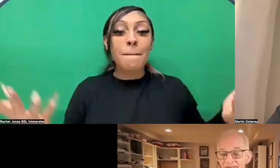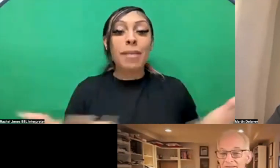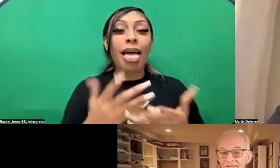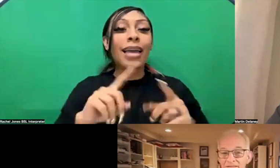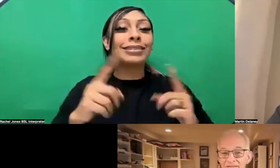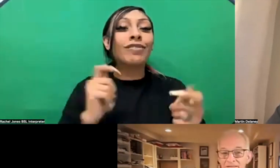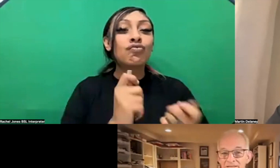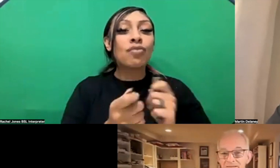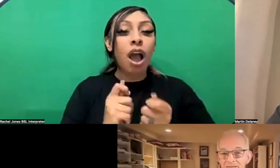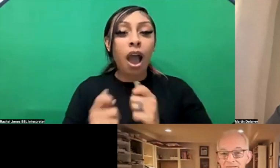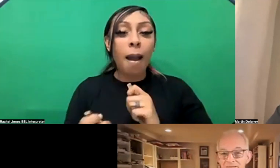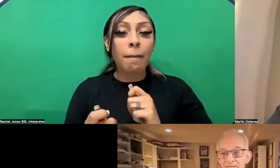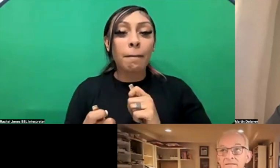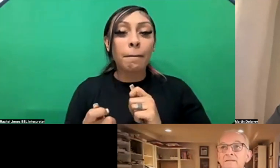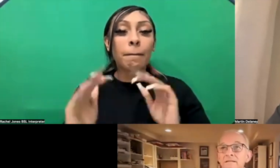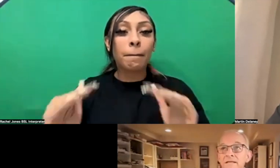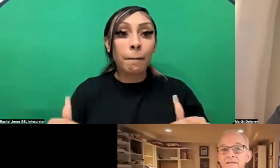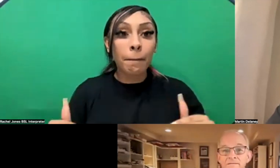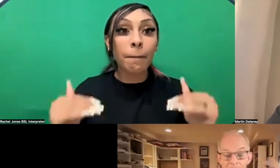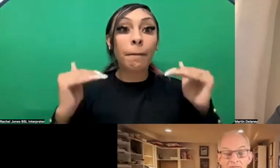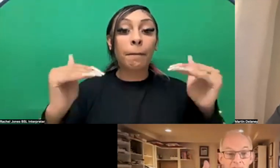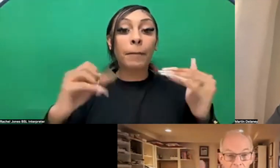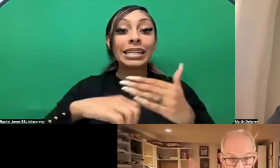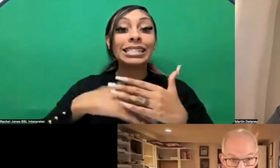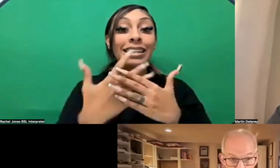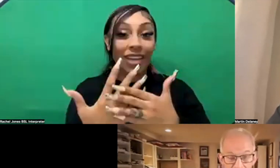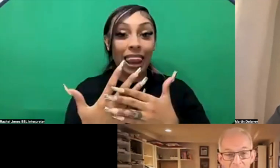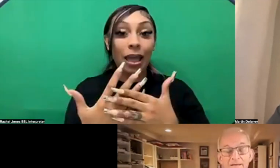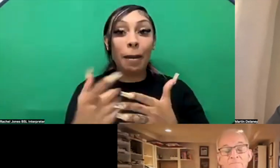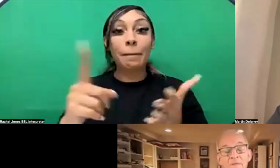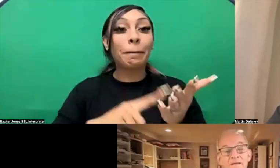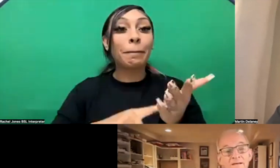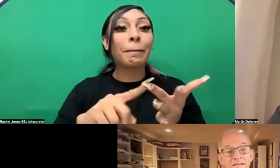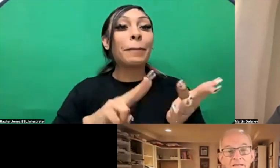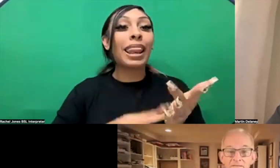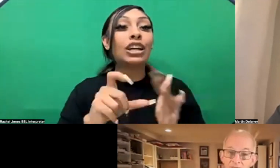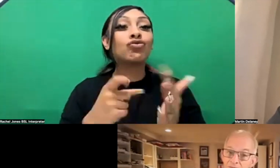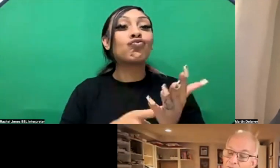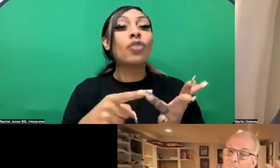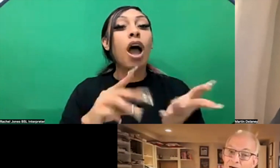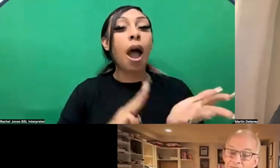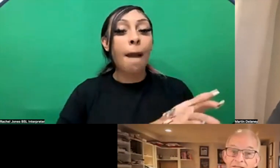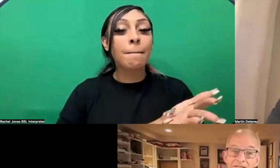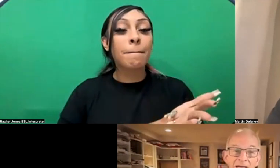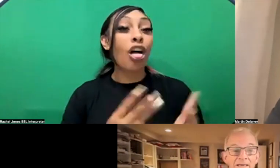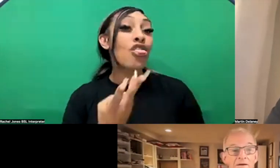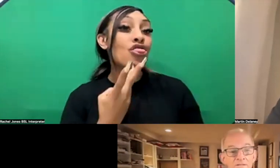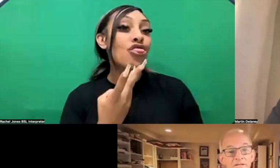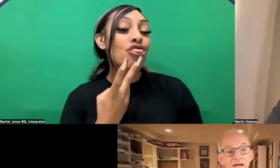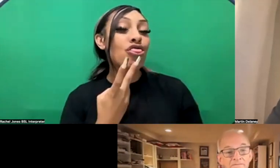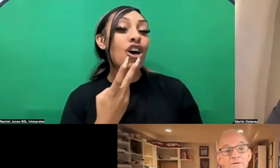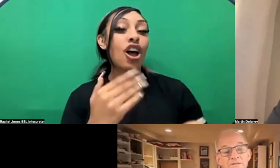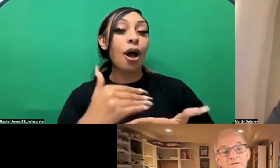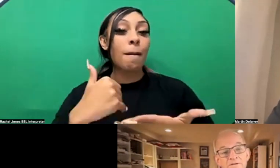In the LinnDrum, the same thing. In the third product, the Linn 9000,